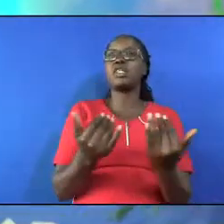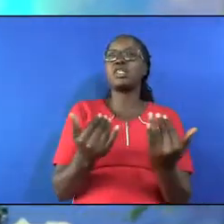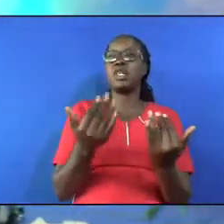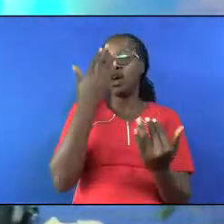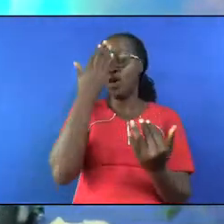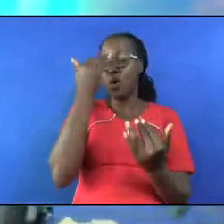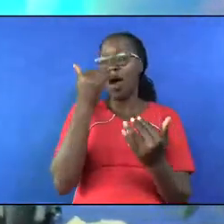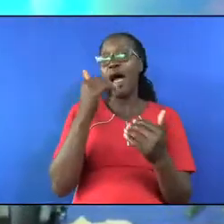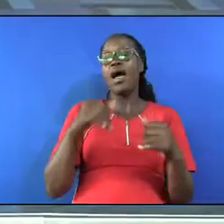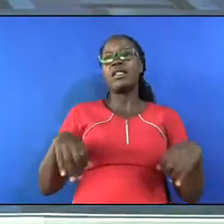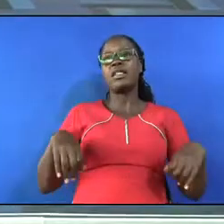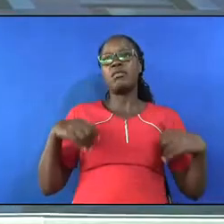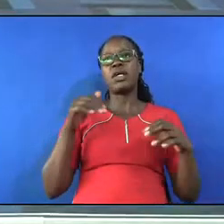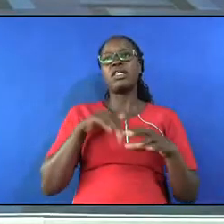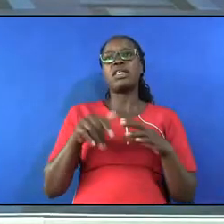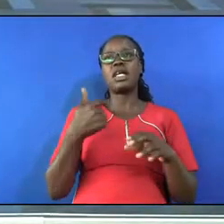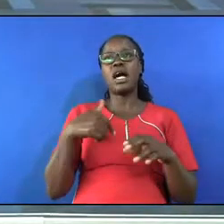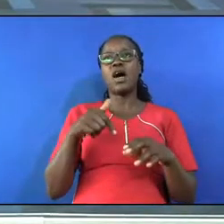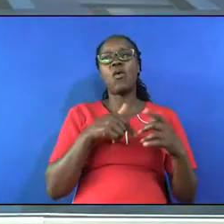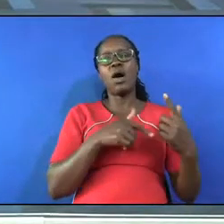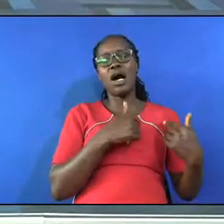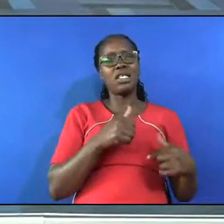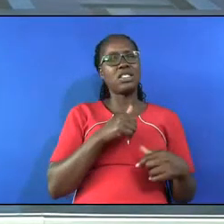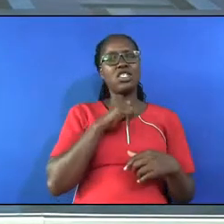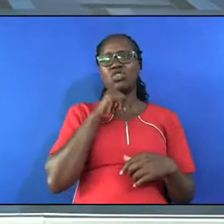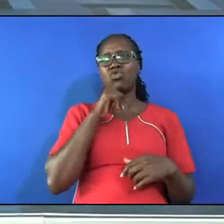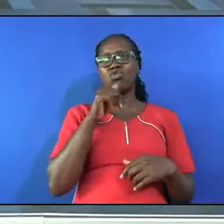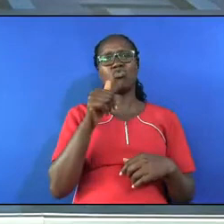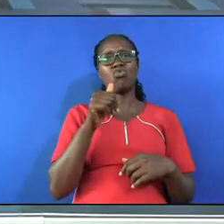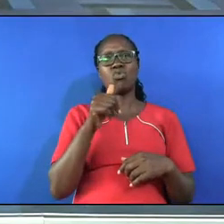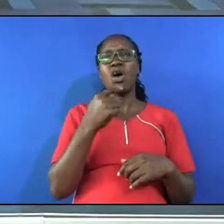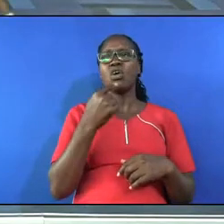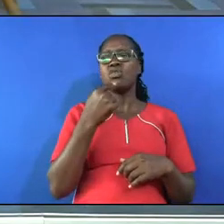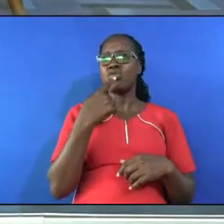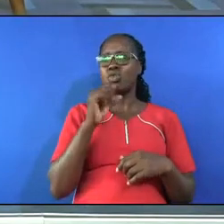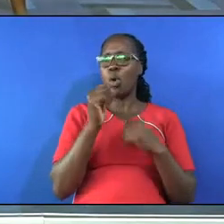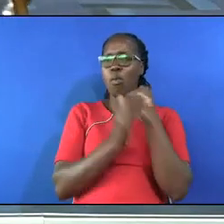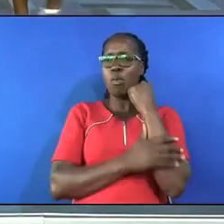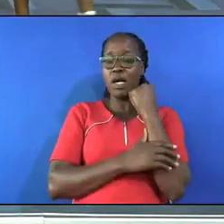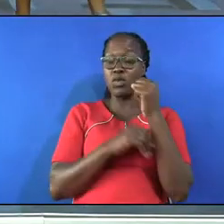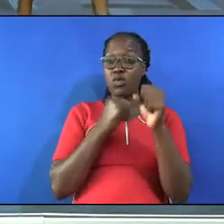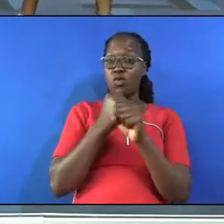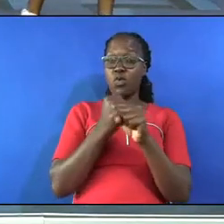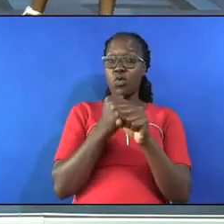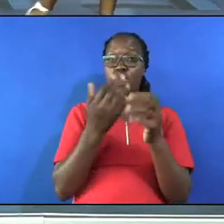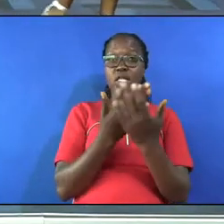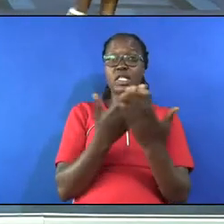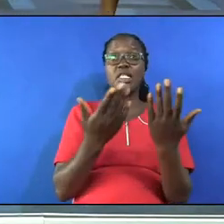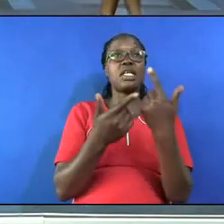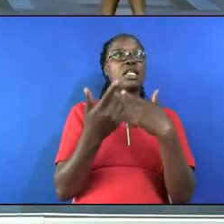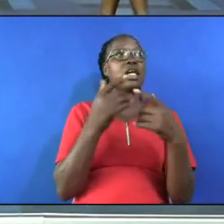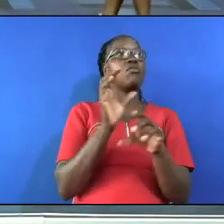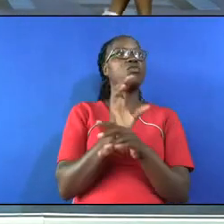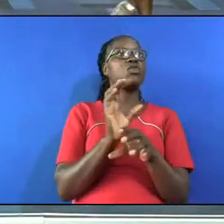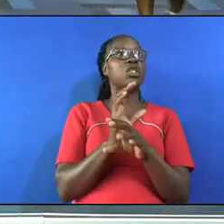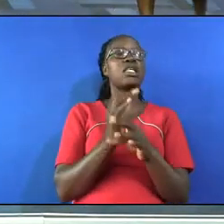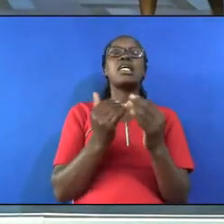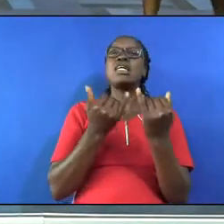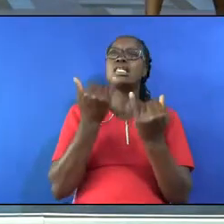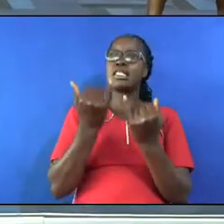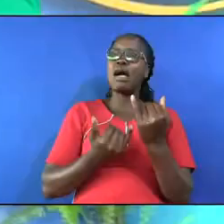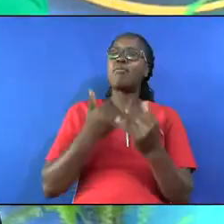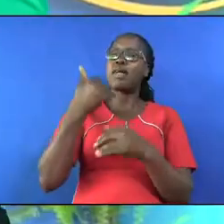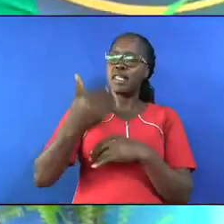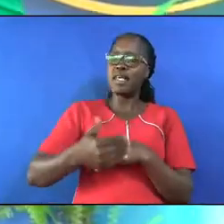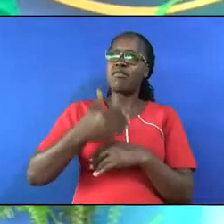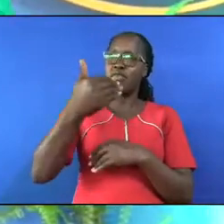because of the pride in our hearts. And it is so unfortunate because we do these things and come to church Sabbath in, Sabbath